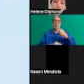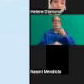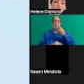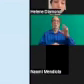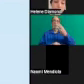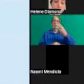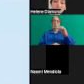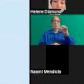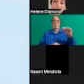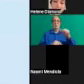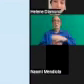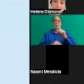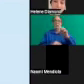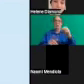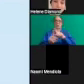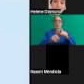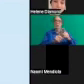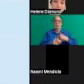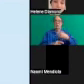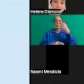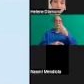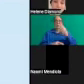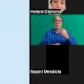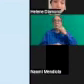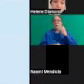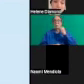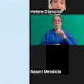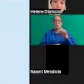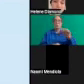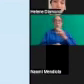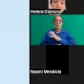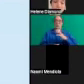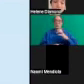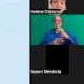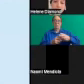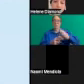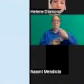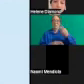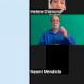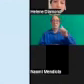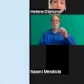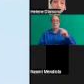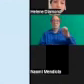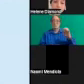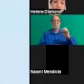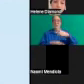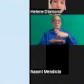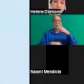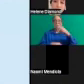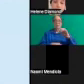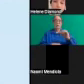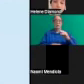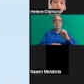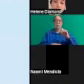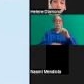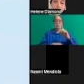NASW California Disabilities Council. My name is Helene Diamond. I am the Council Chair for the